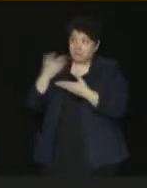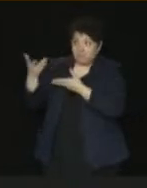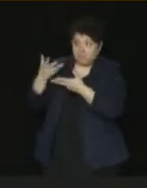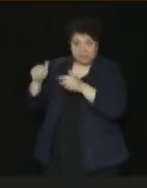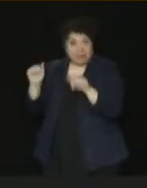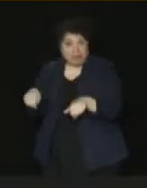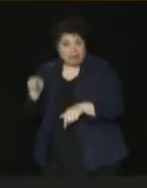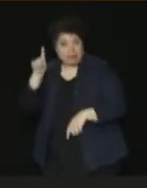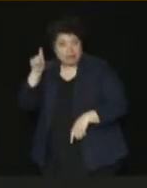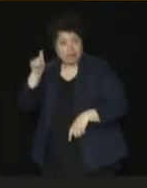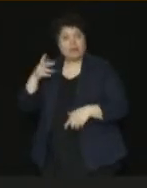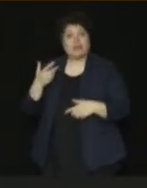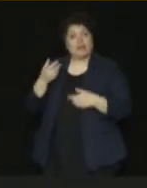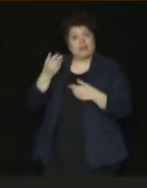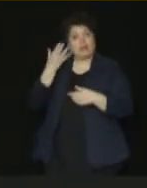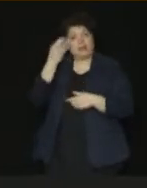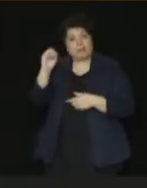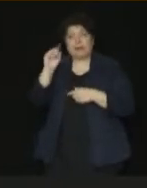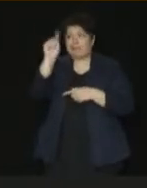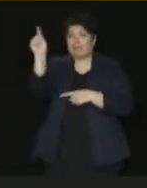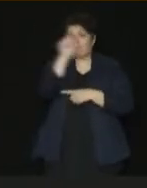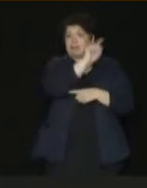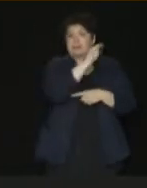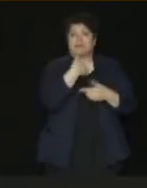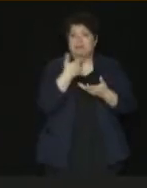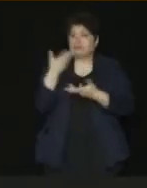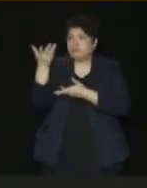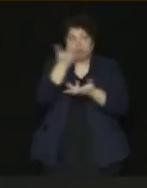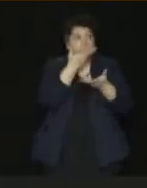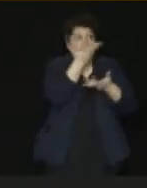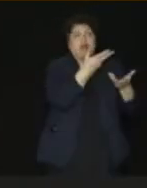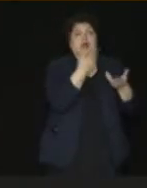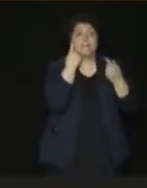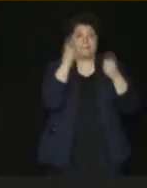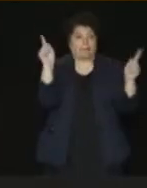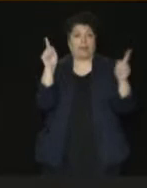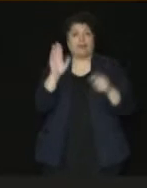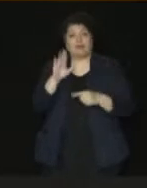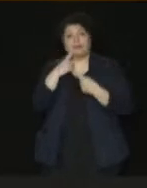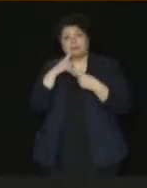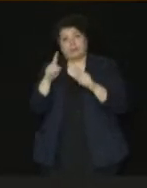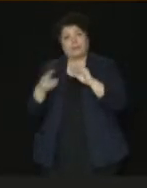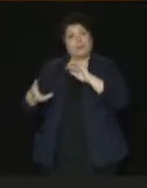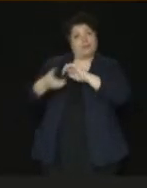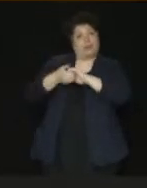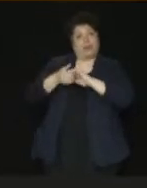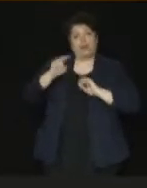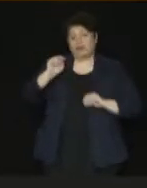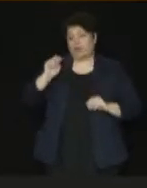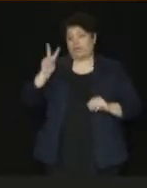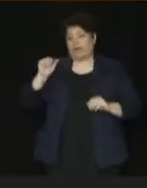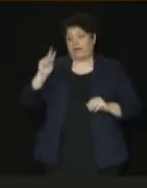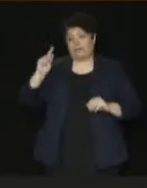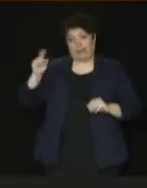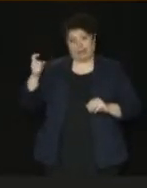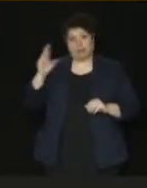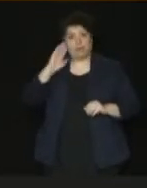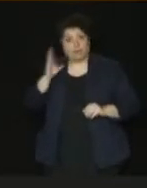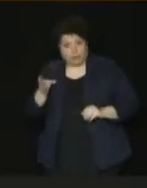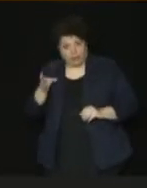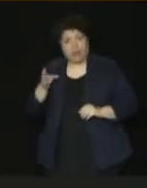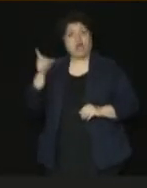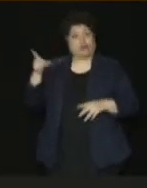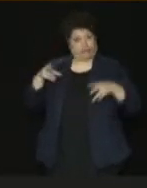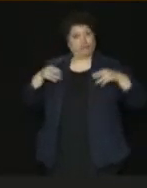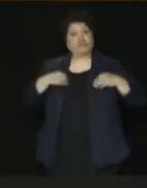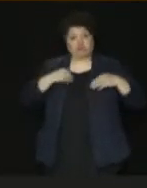worked with all of the companies. We are happy to announce a partnership with Novavax, and we will continue to